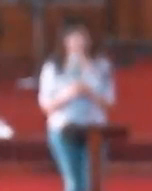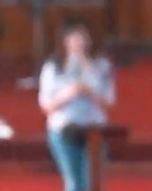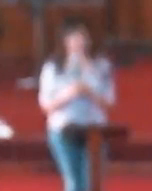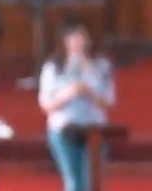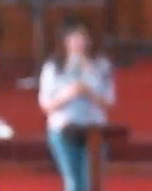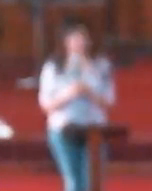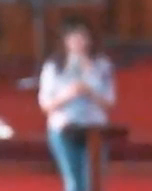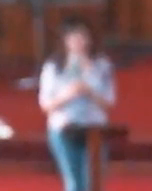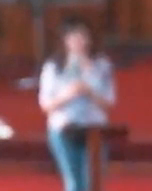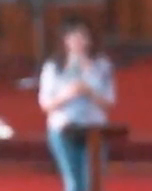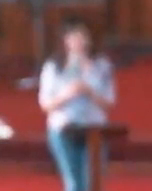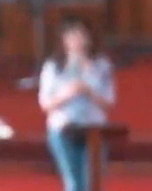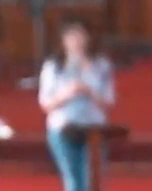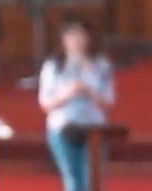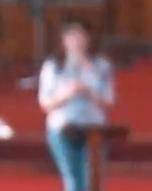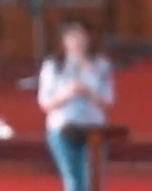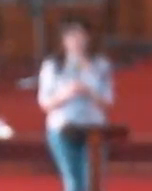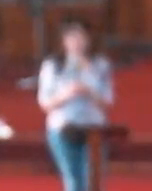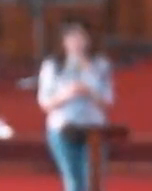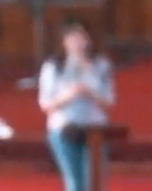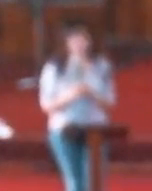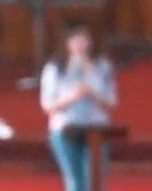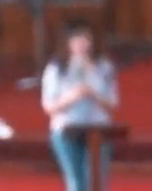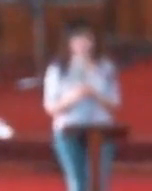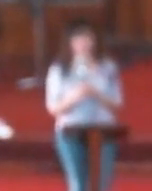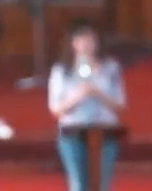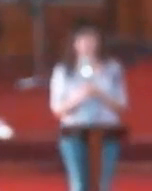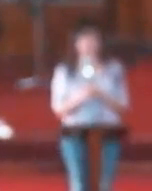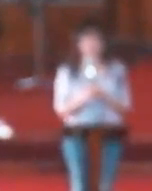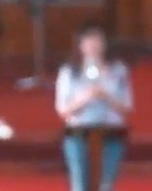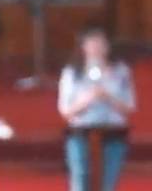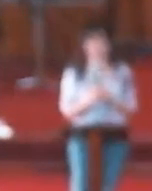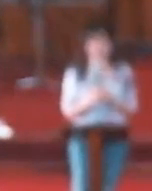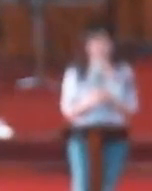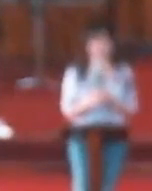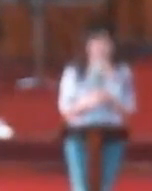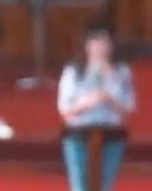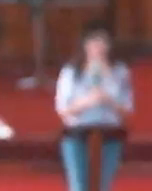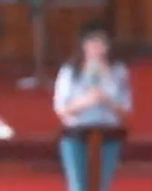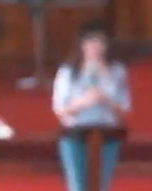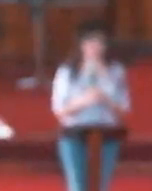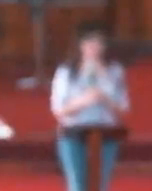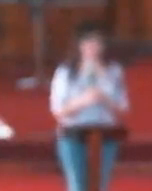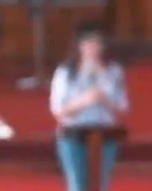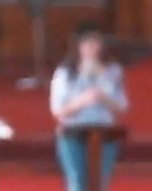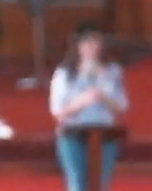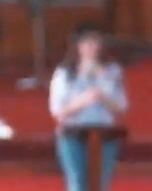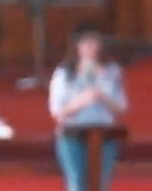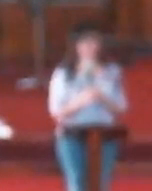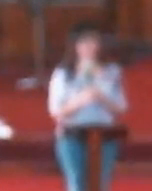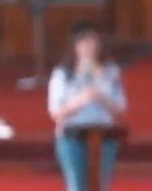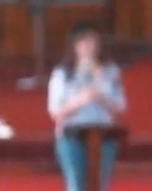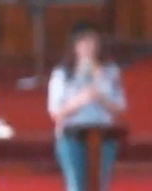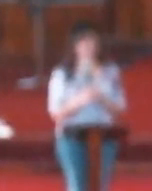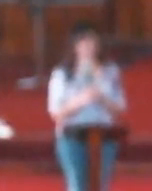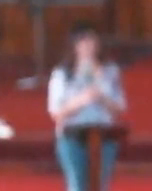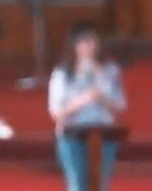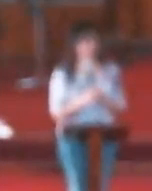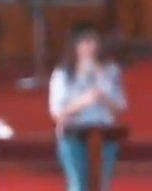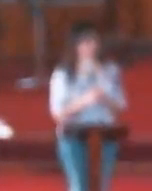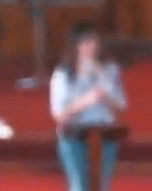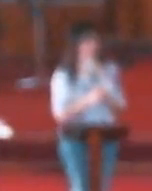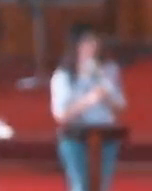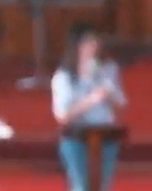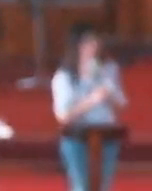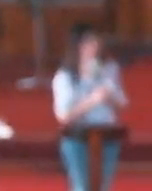tú creas tu realidad. And they believe that what you say, you create your own reality. Y yo estaba pequeño, pero yo me acuerdo cuando mi abuelo no aceptaba